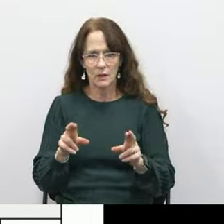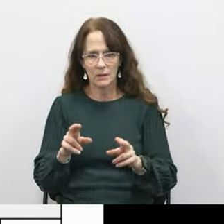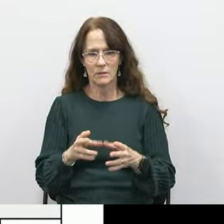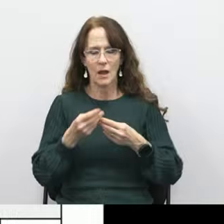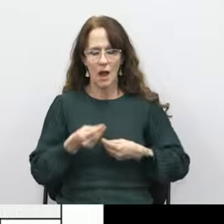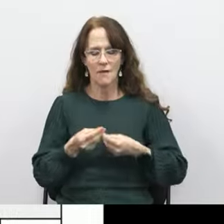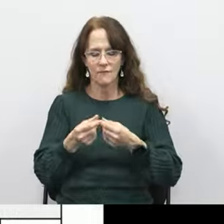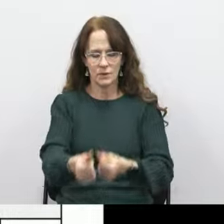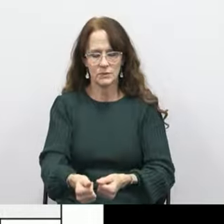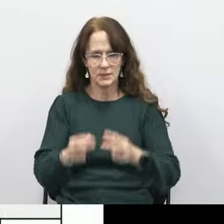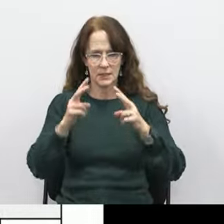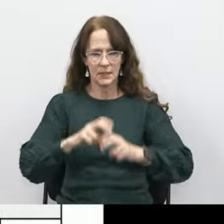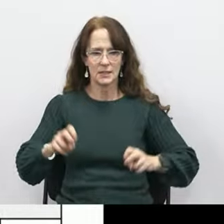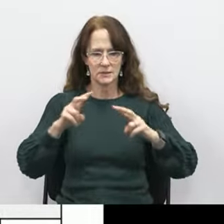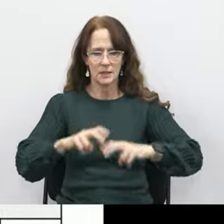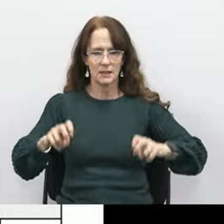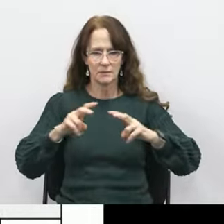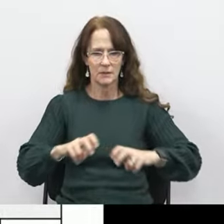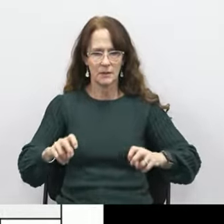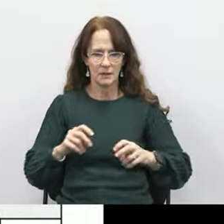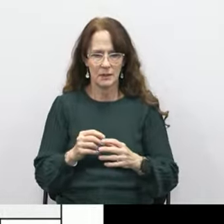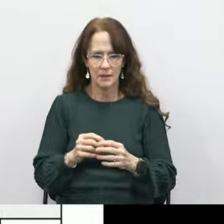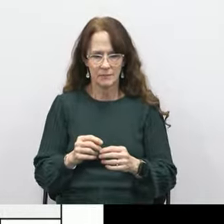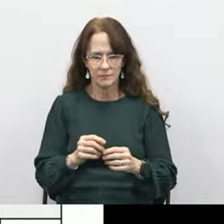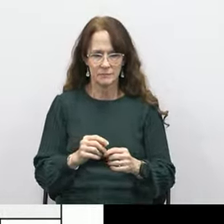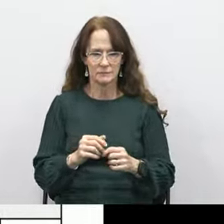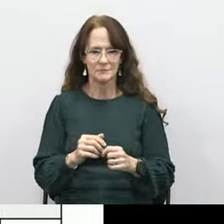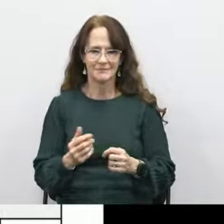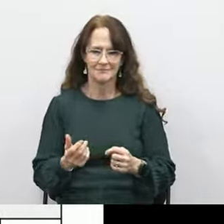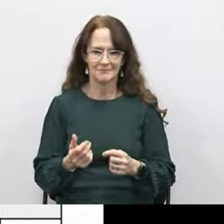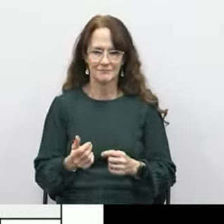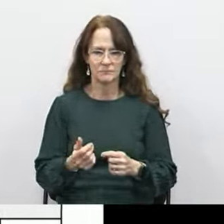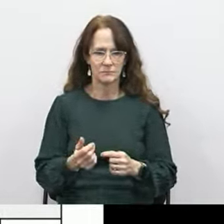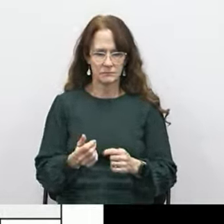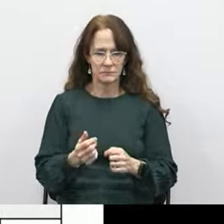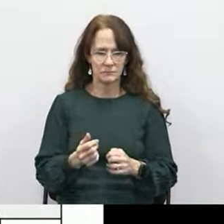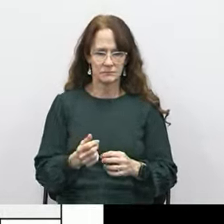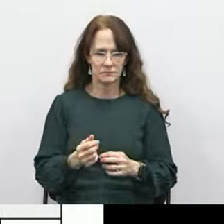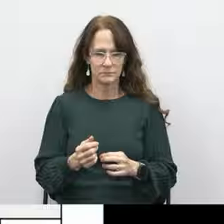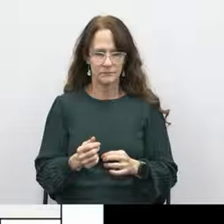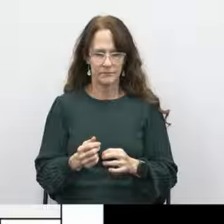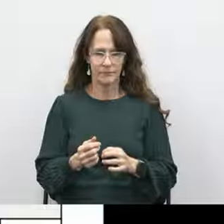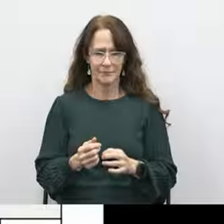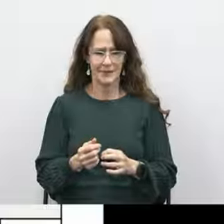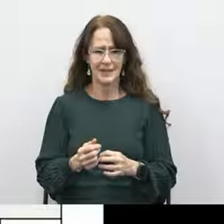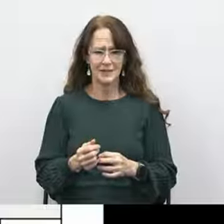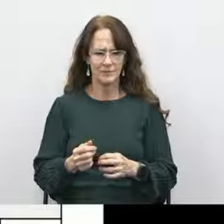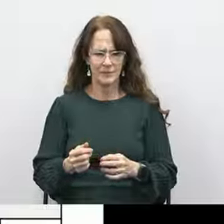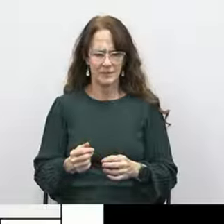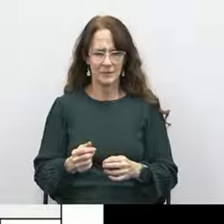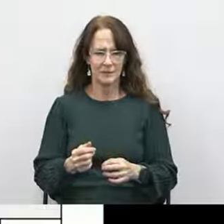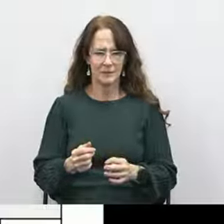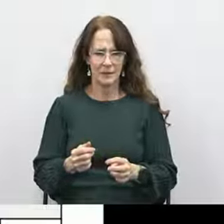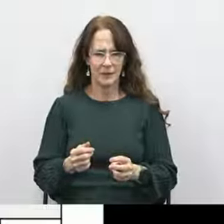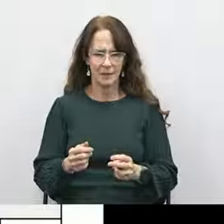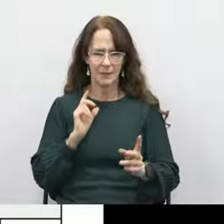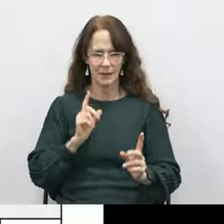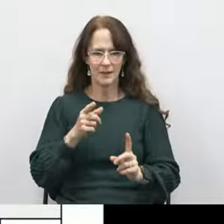fluency assessment. So today we're going to learn about what a common assessment looks like for students in grades 6 through 8 as a means